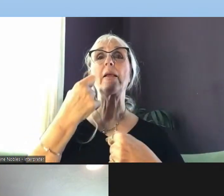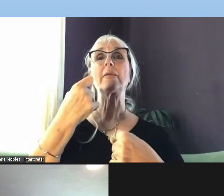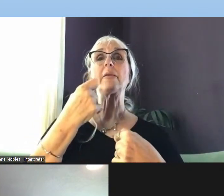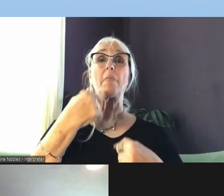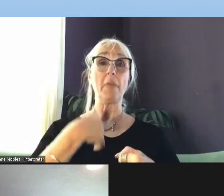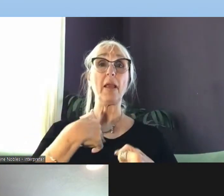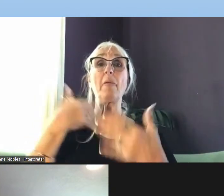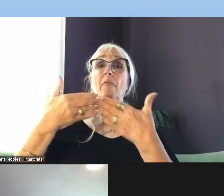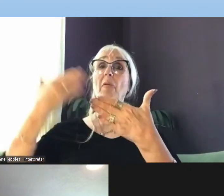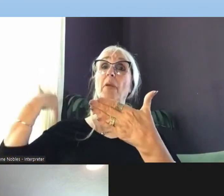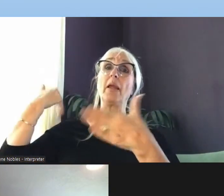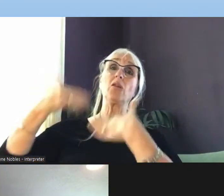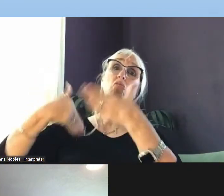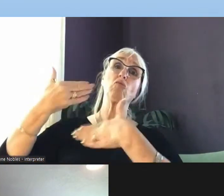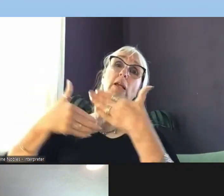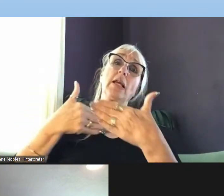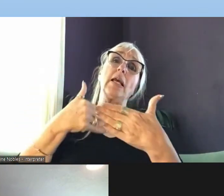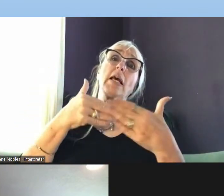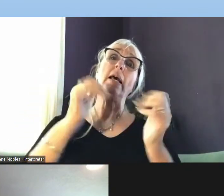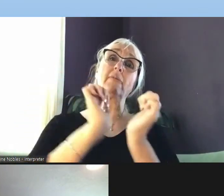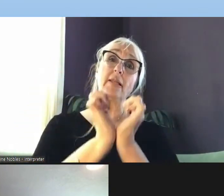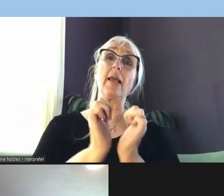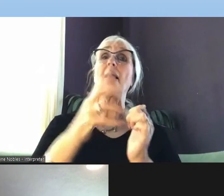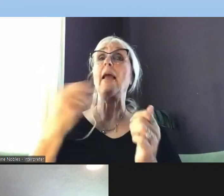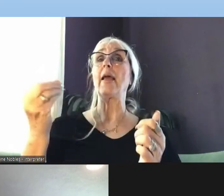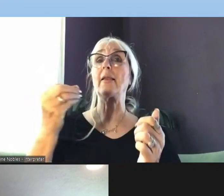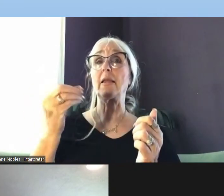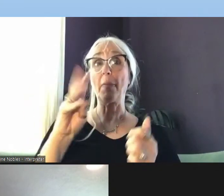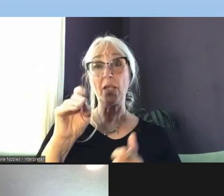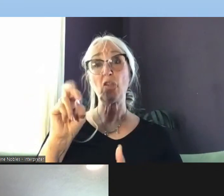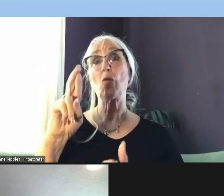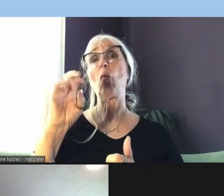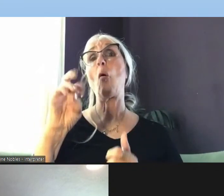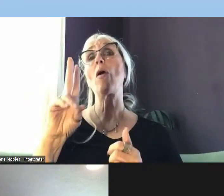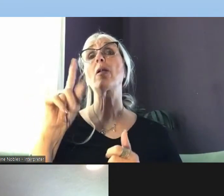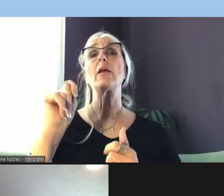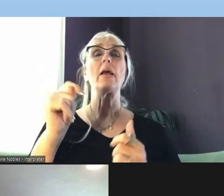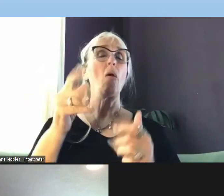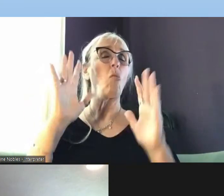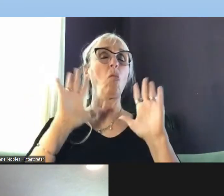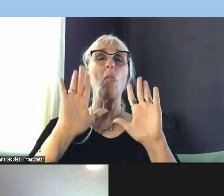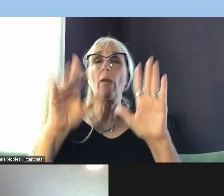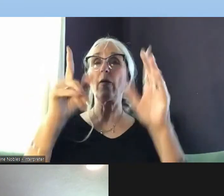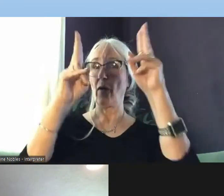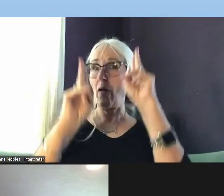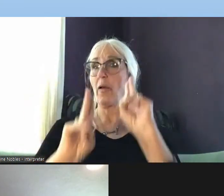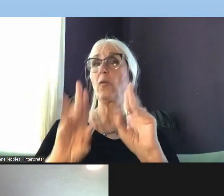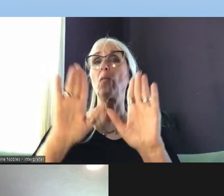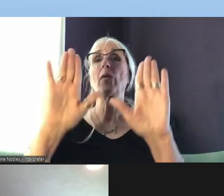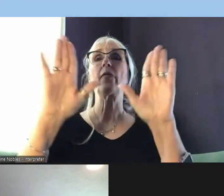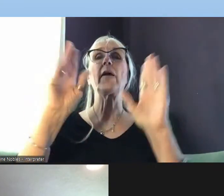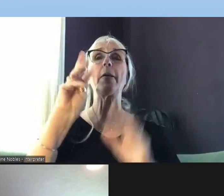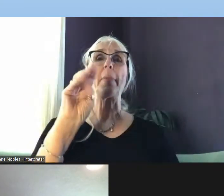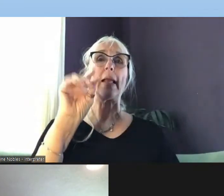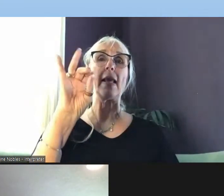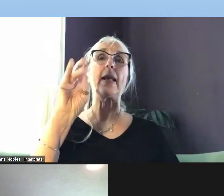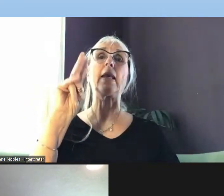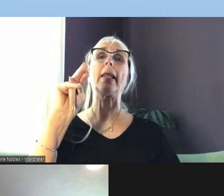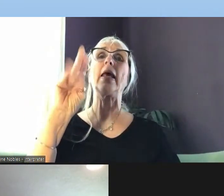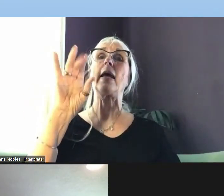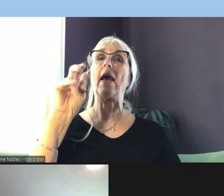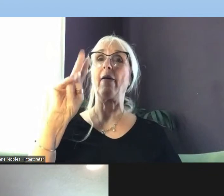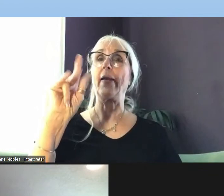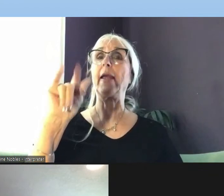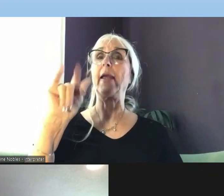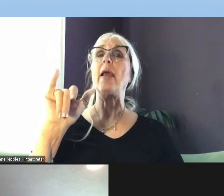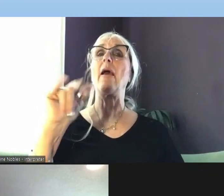County Commissioners Court, it gives me great honor to see it become an official McLennan County holiday. And I would just like to thank